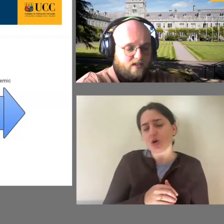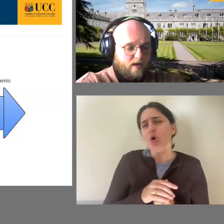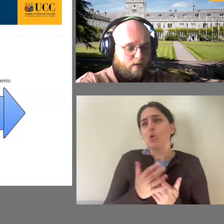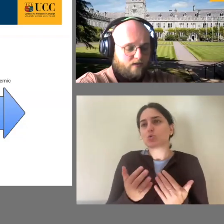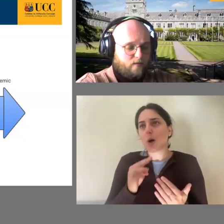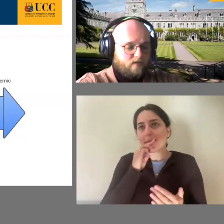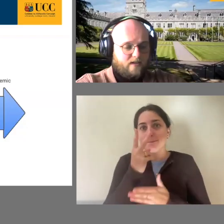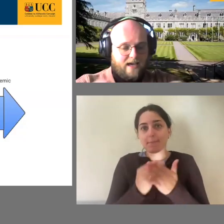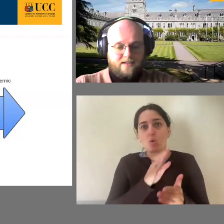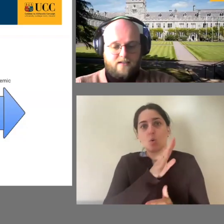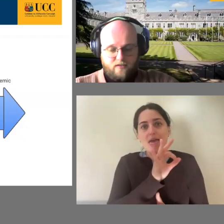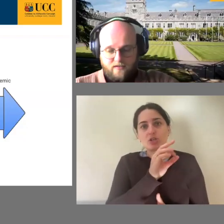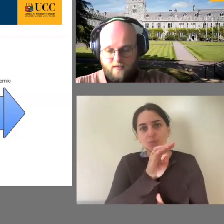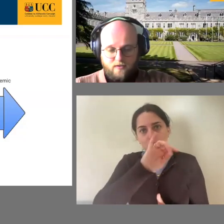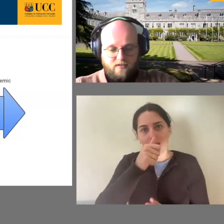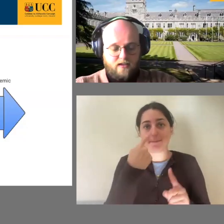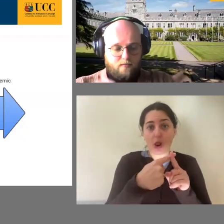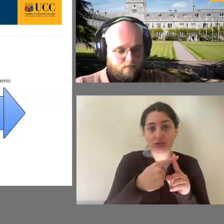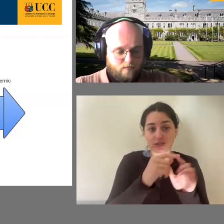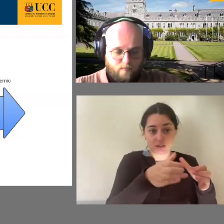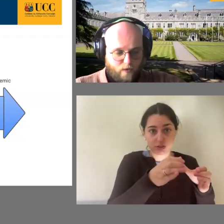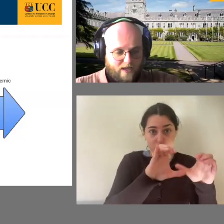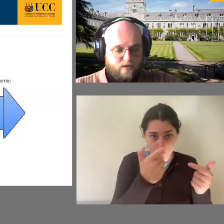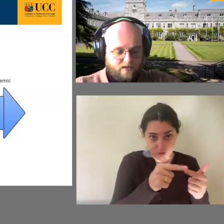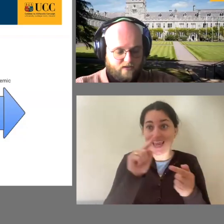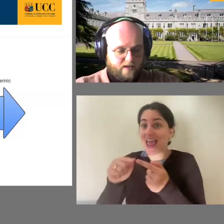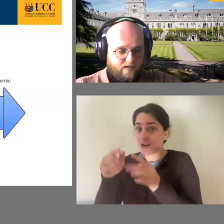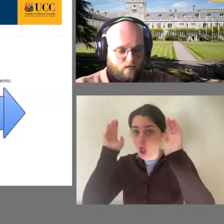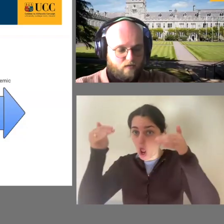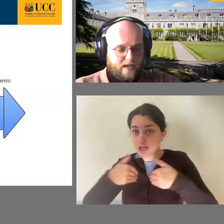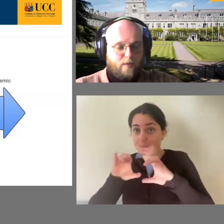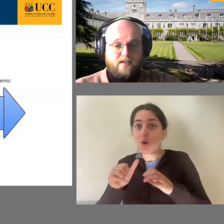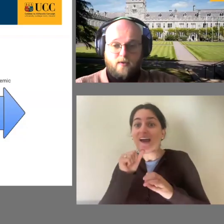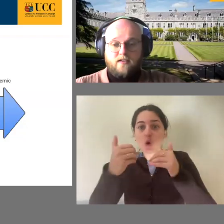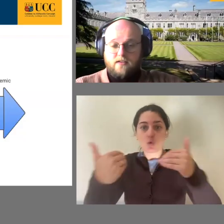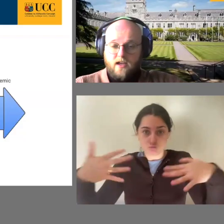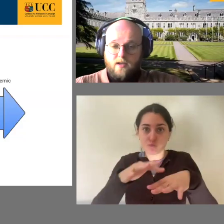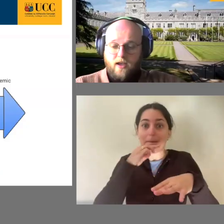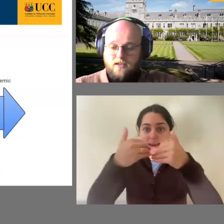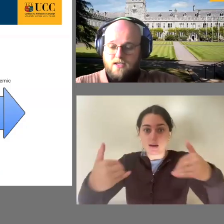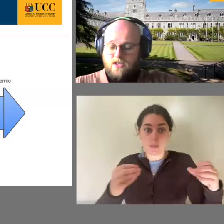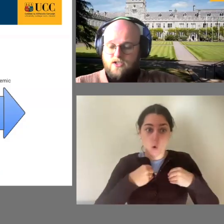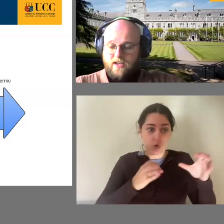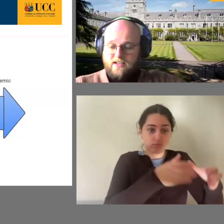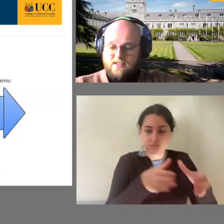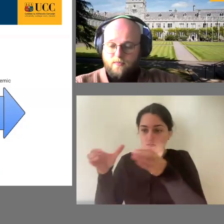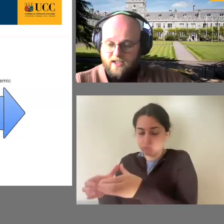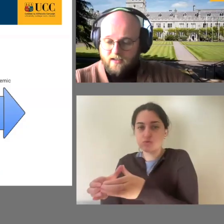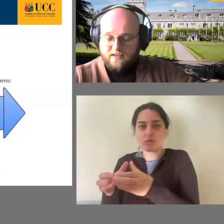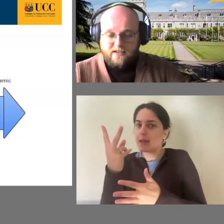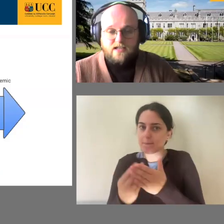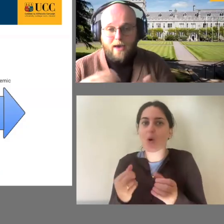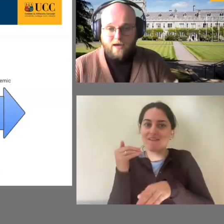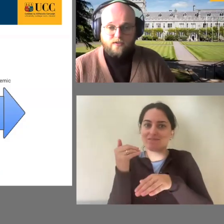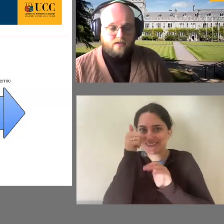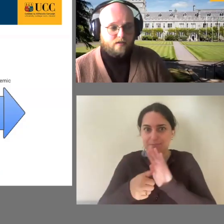the LGBTQIA+ community and the autistic community, without the intersecting overlap, experience anyway. So it is